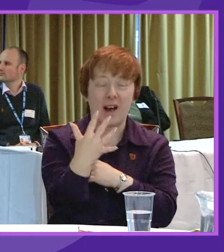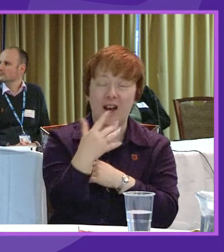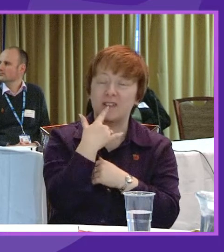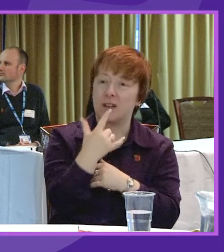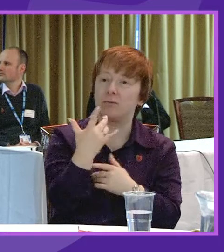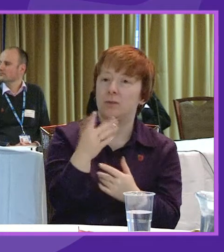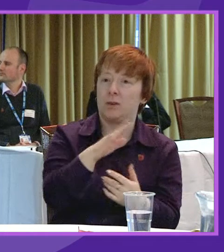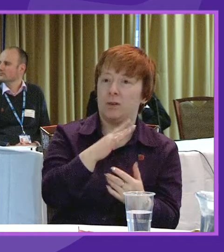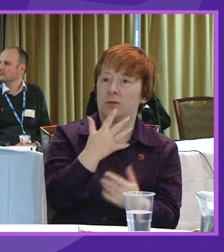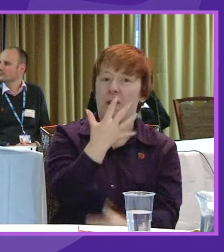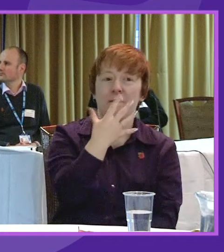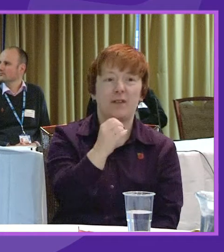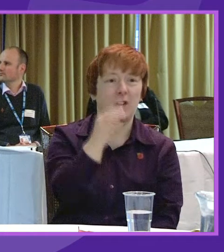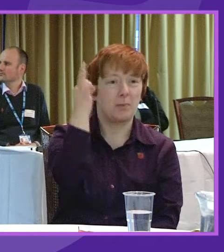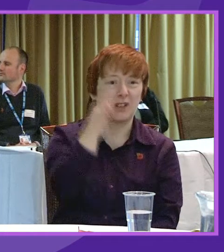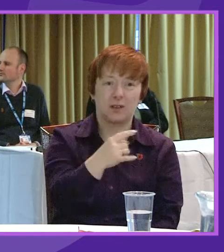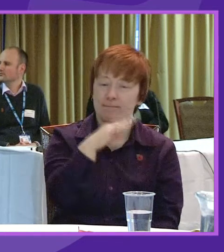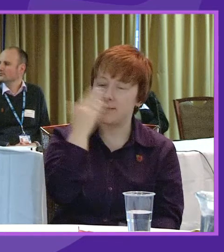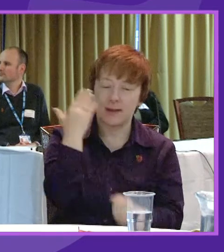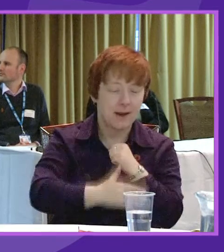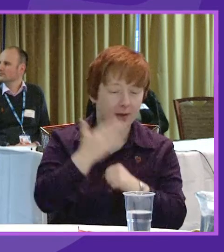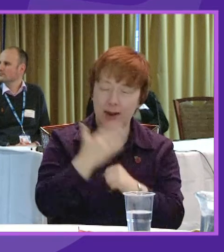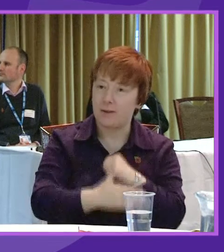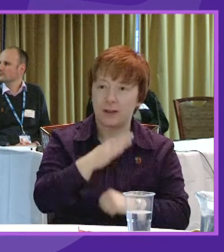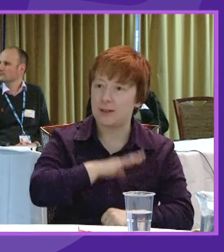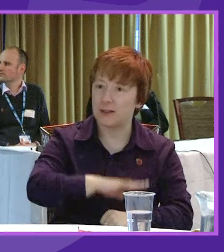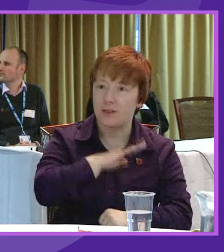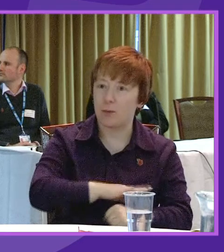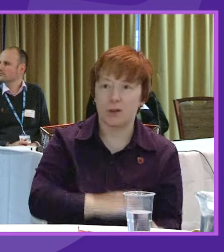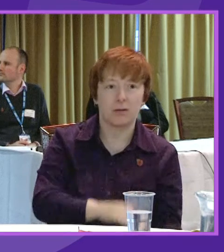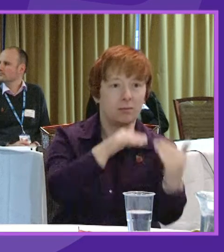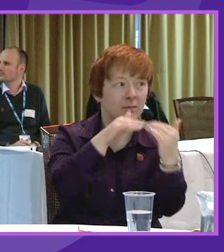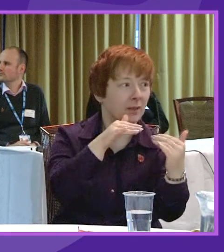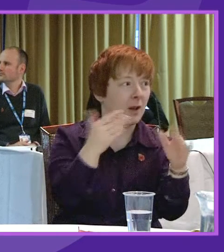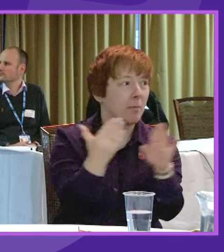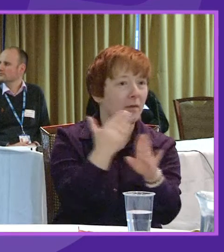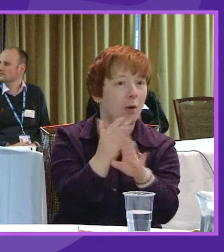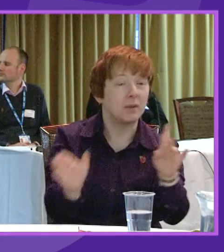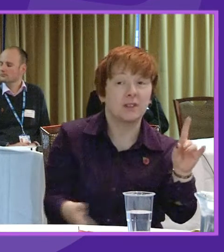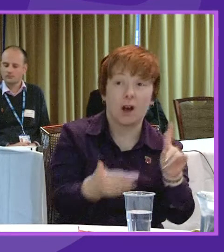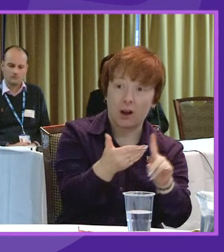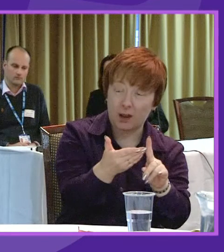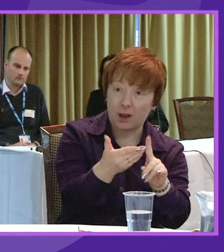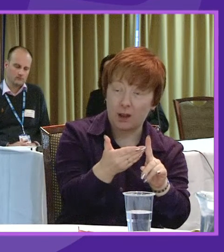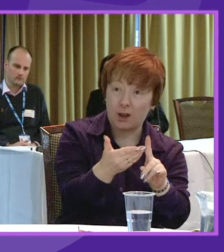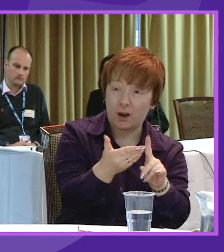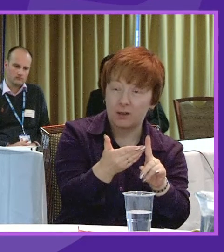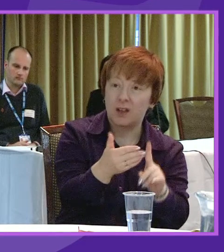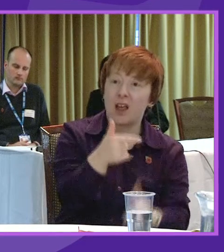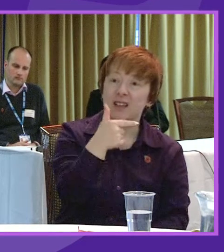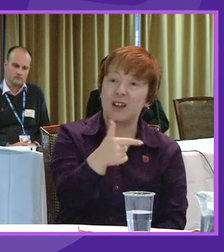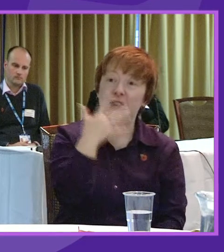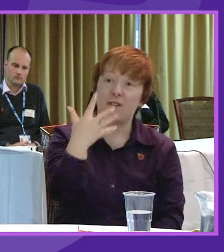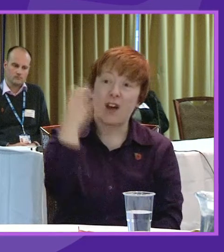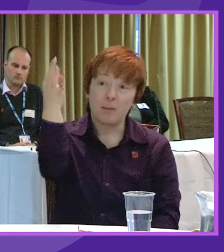performance. So again, 50% rarely or never satisfied with the amount of time they spent meeting performance targets, nearly 3/4